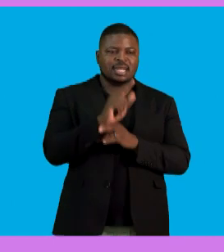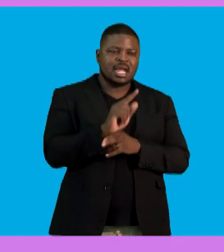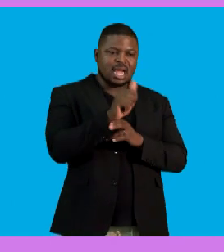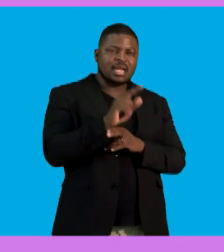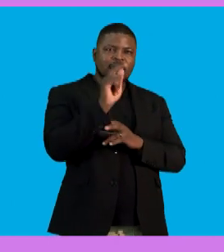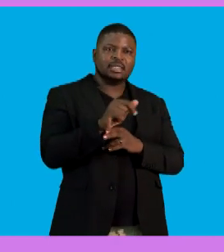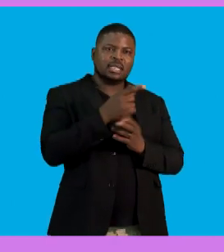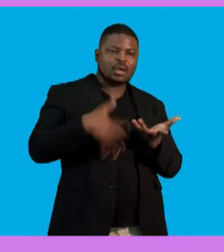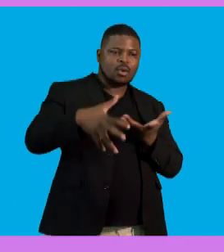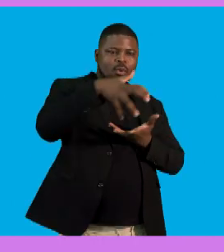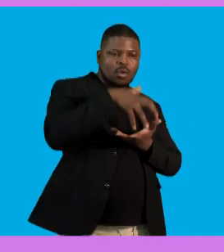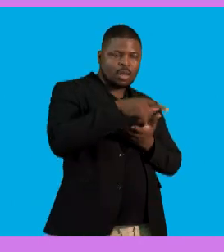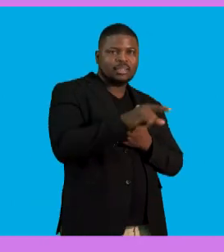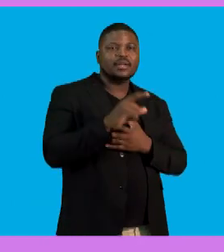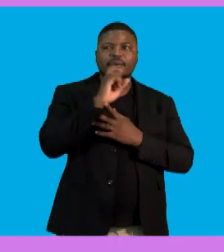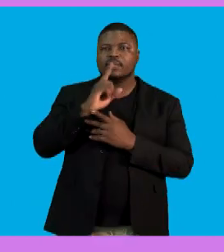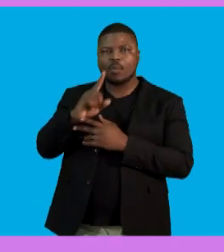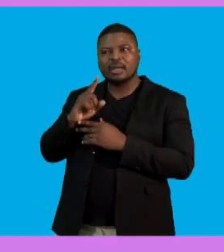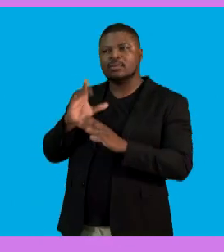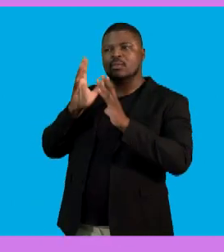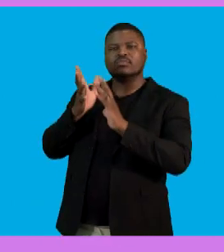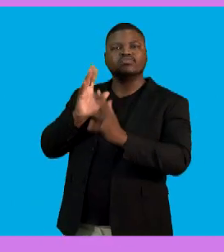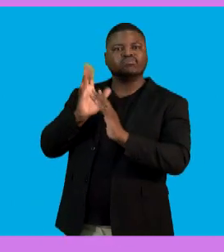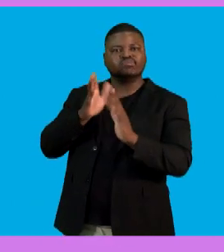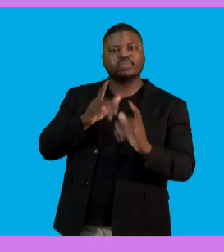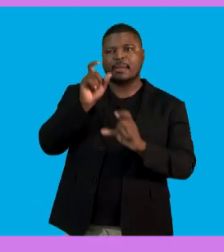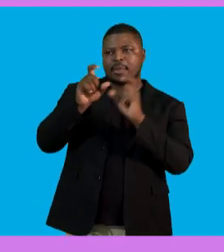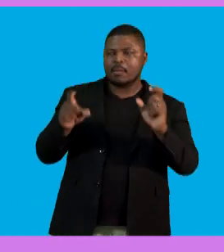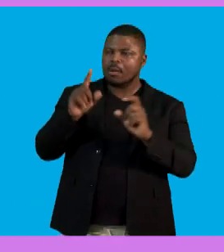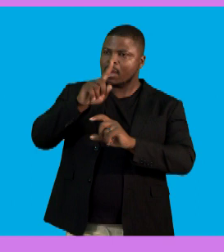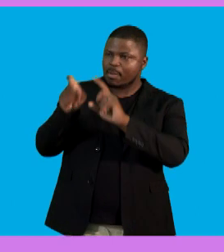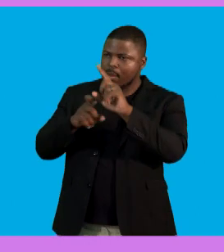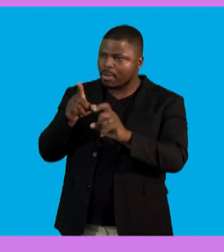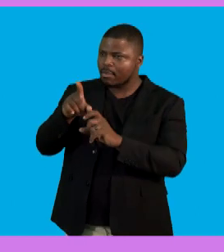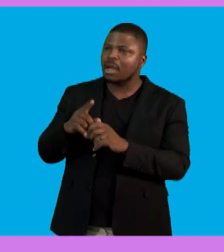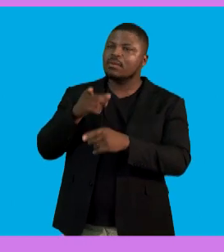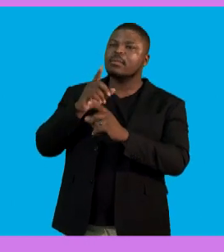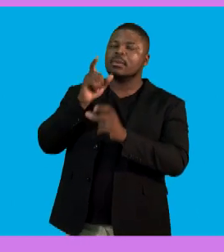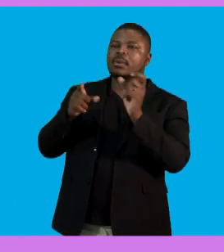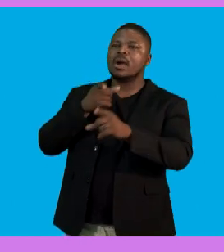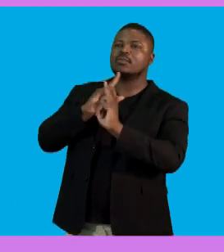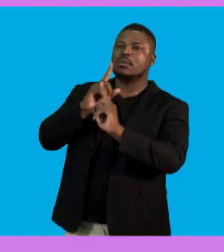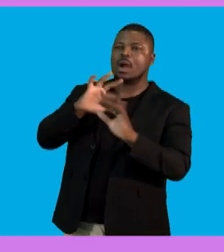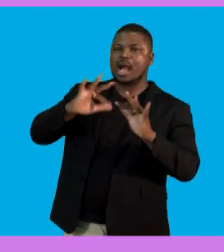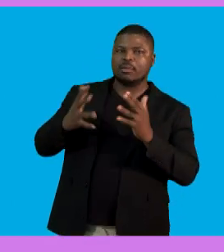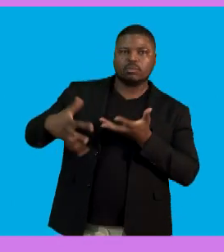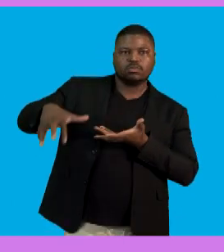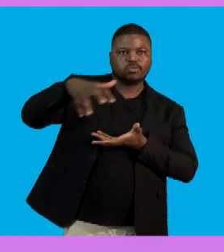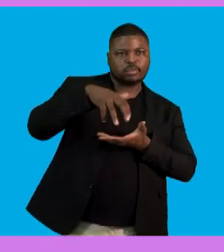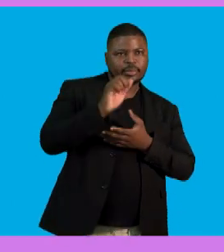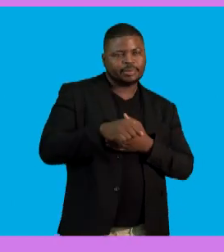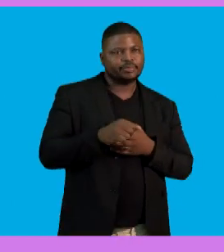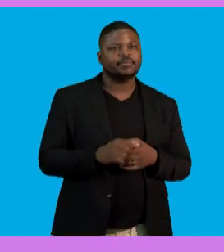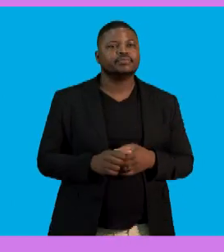data collection done by talking to people and collecting their responses.